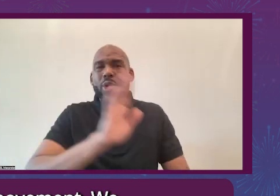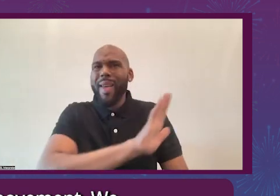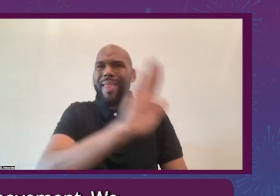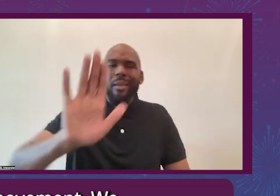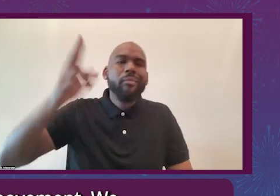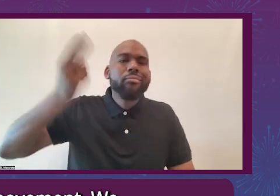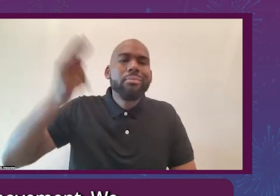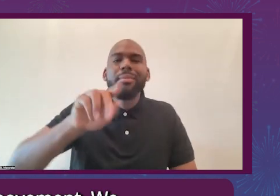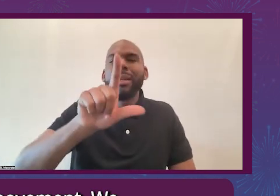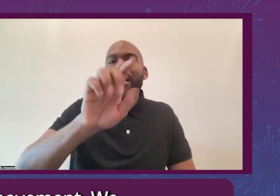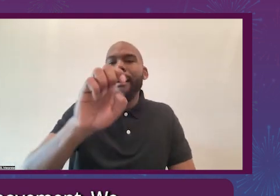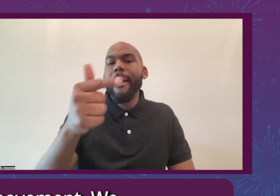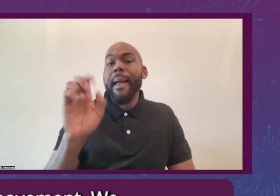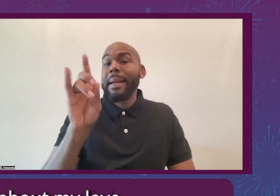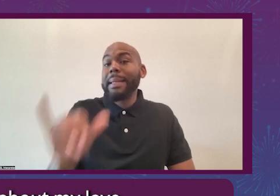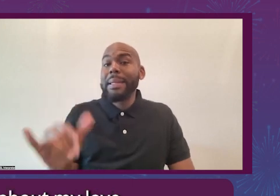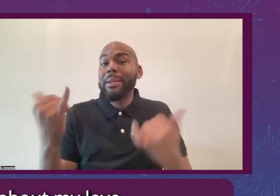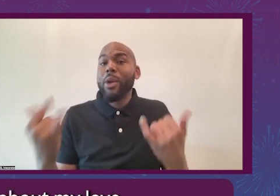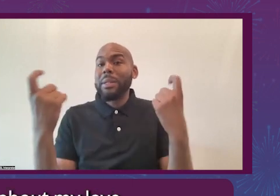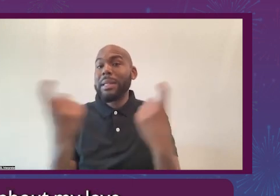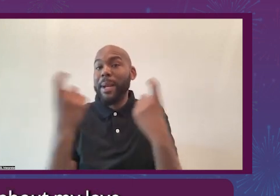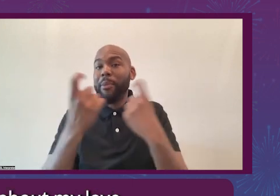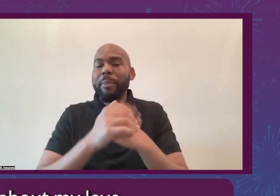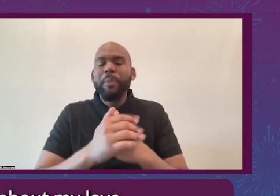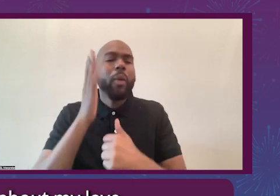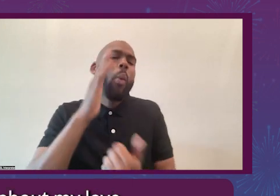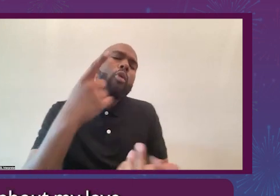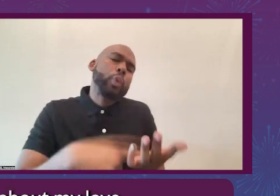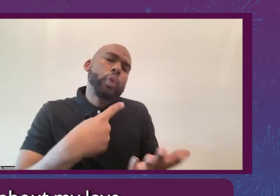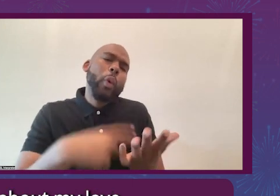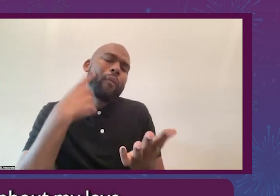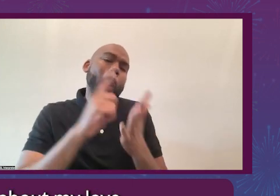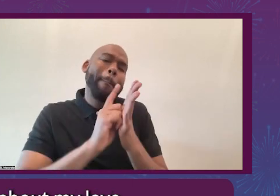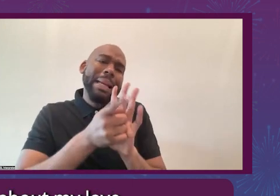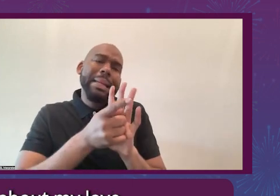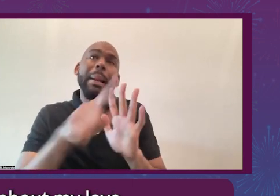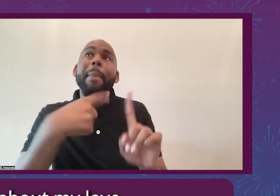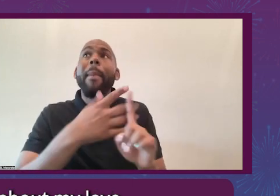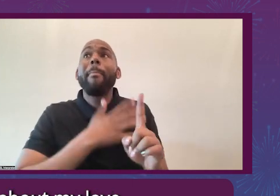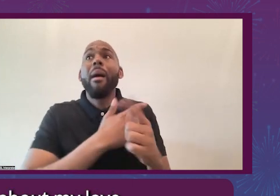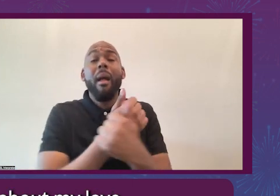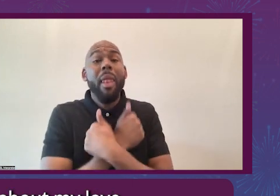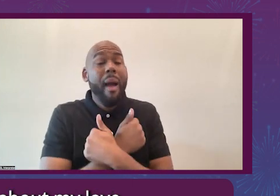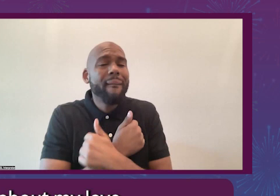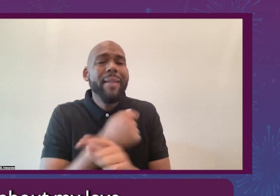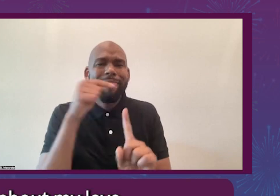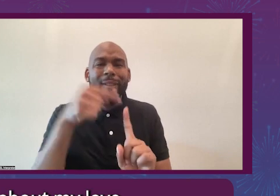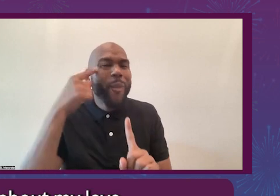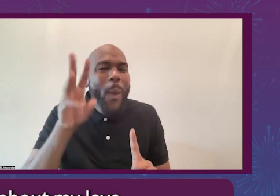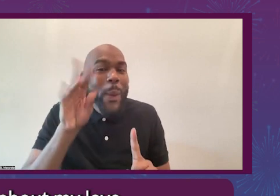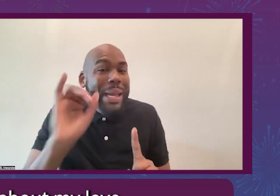their legacies as we celebrate. I'm going to talk for a moment about my love for